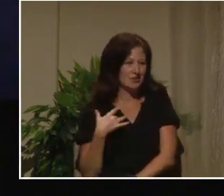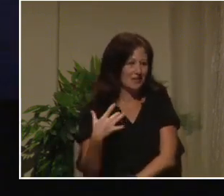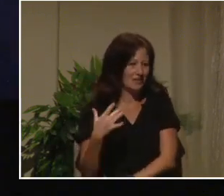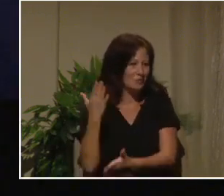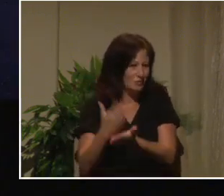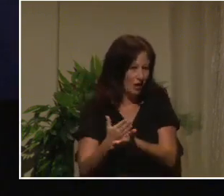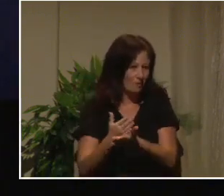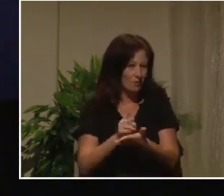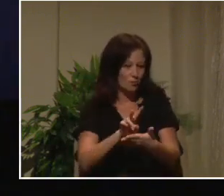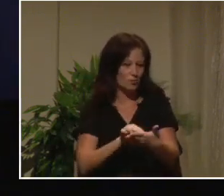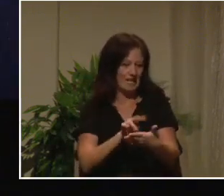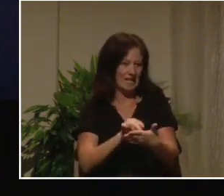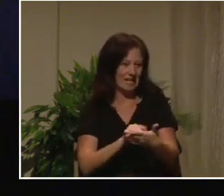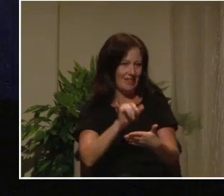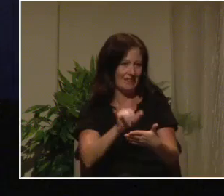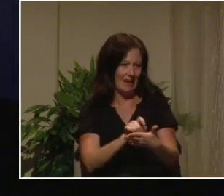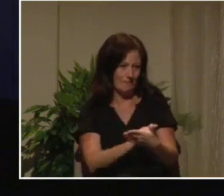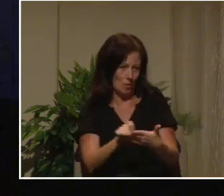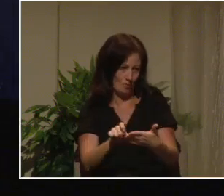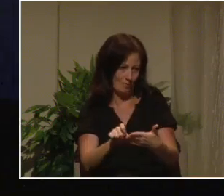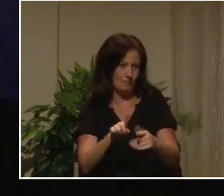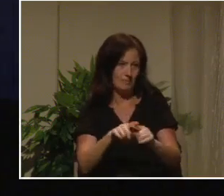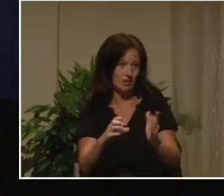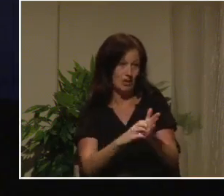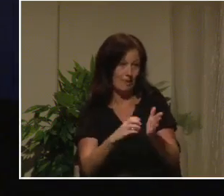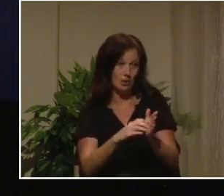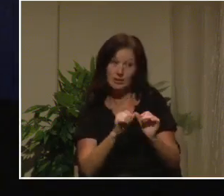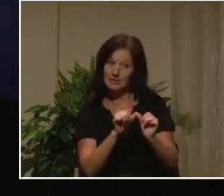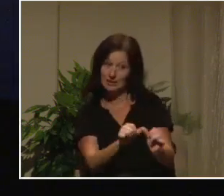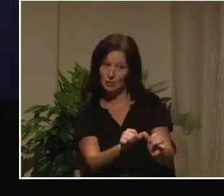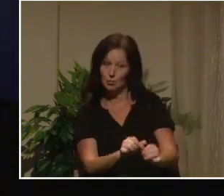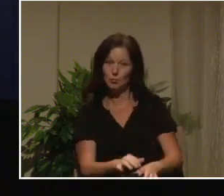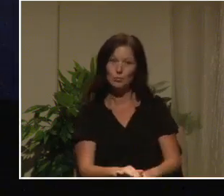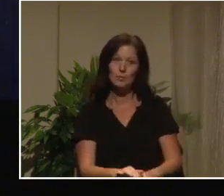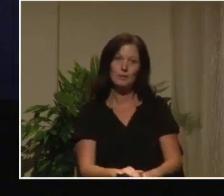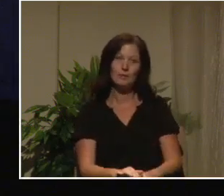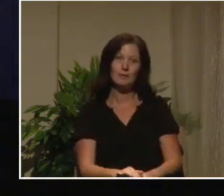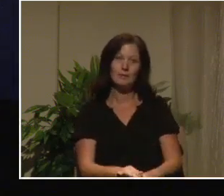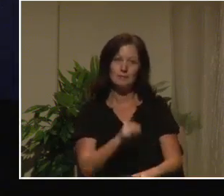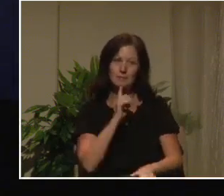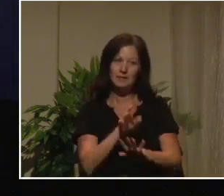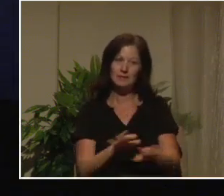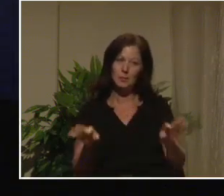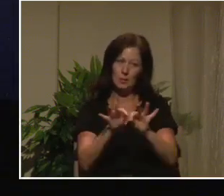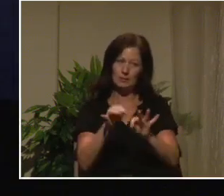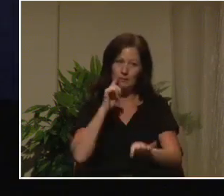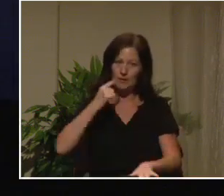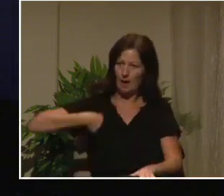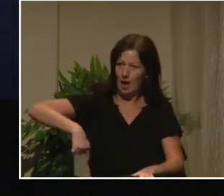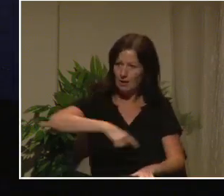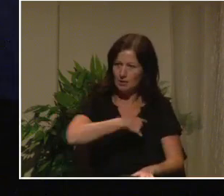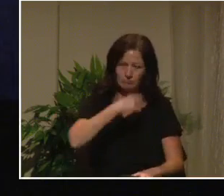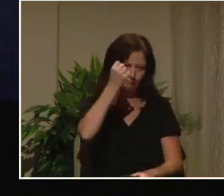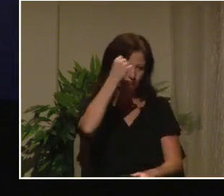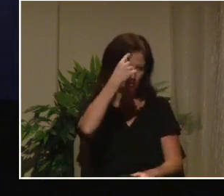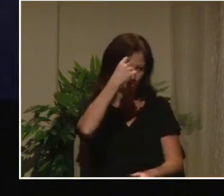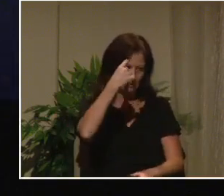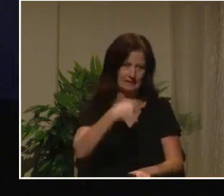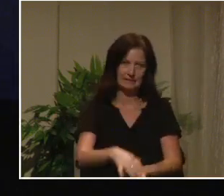at that point. But the chapter goes on, and what it goes on to say is pretty vital for our understanding of the text.